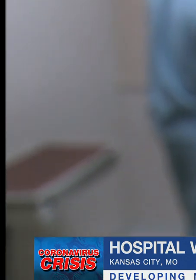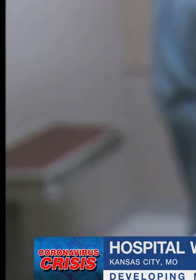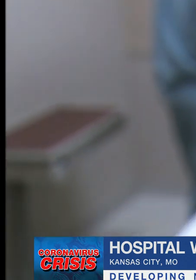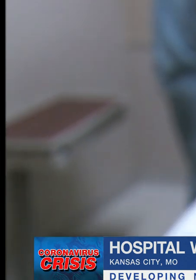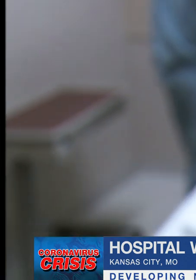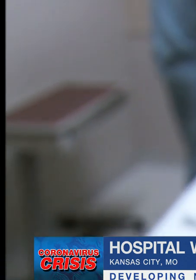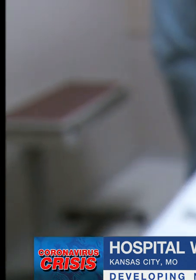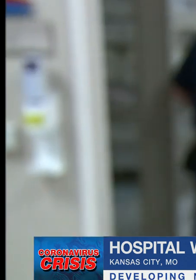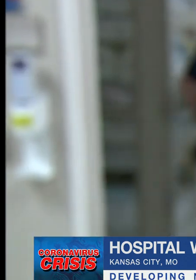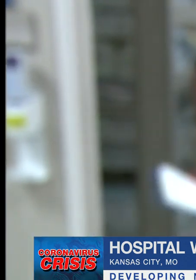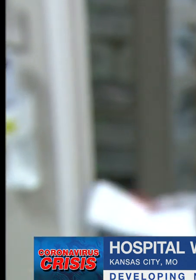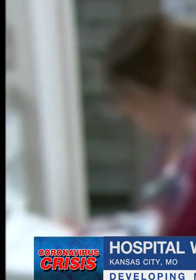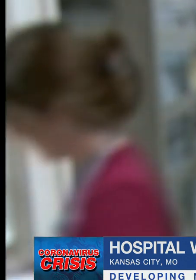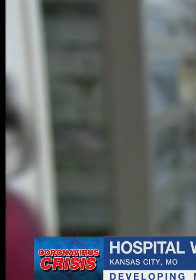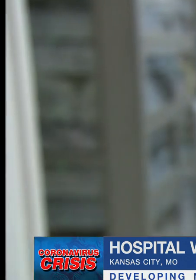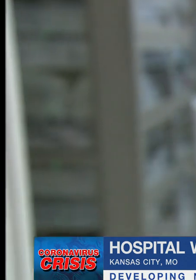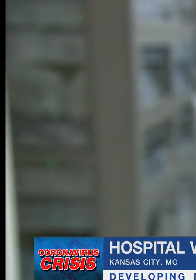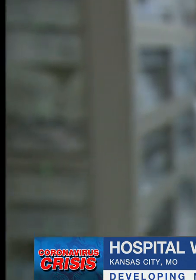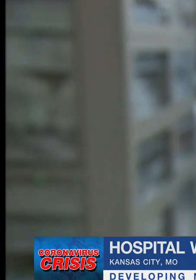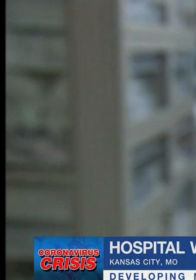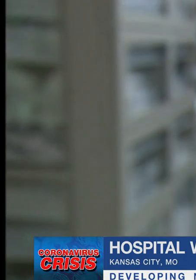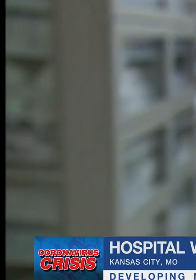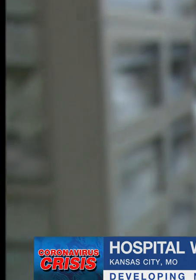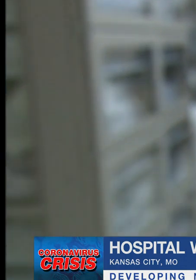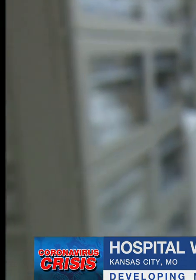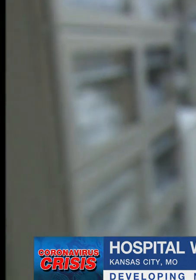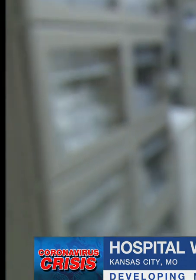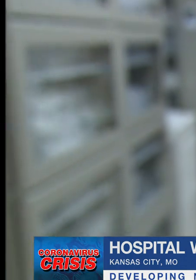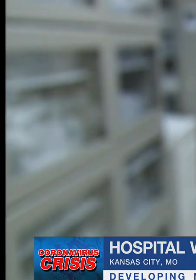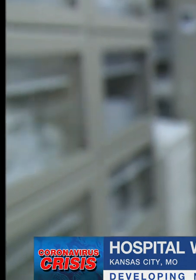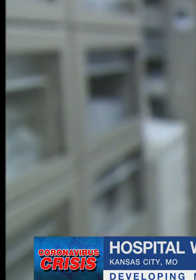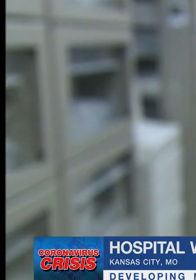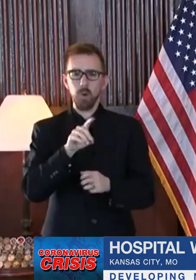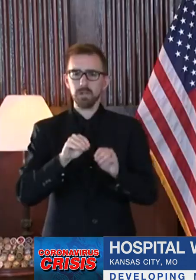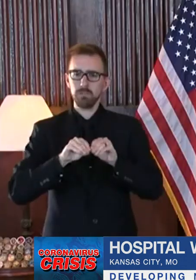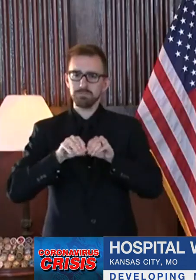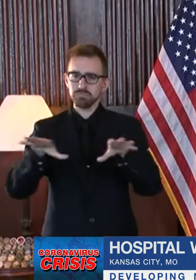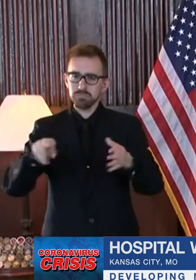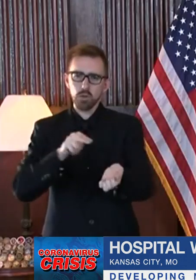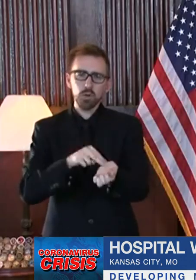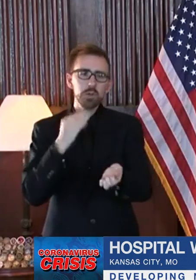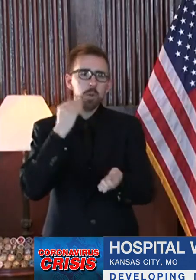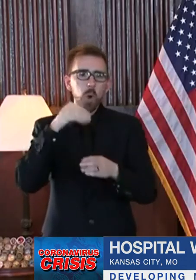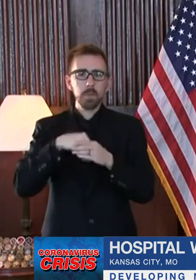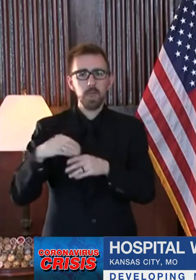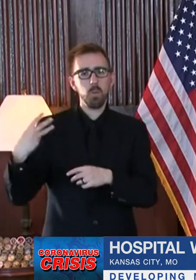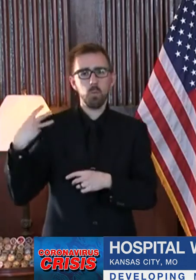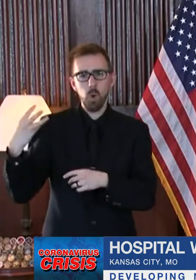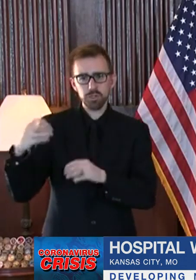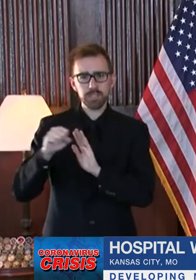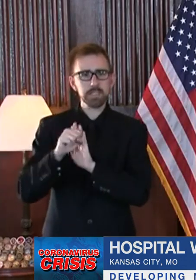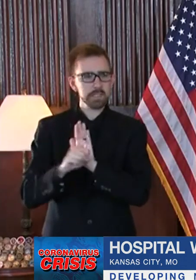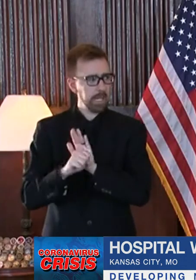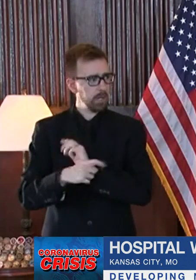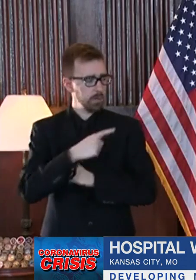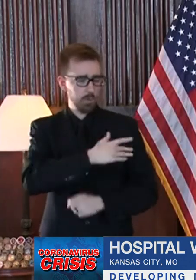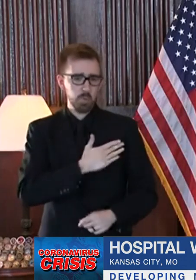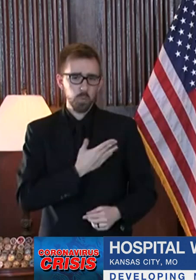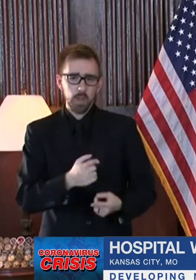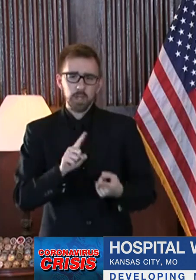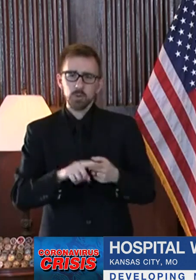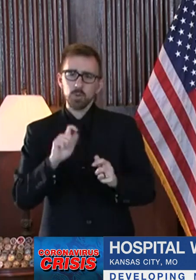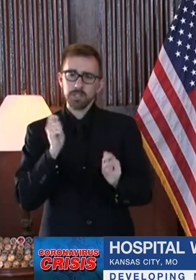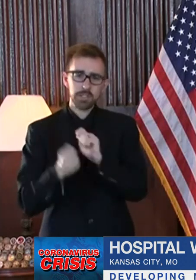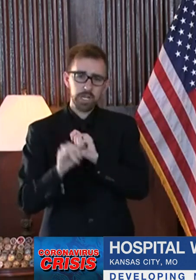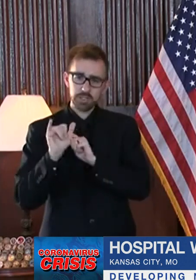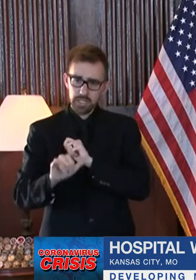get testing yet because of a lack of supplies, but a lot of fear out there. Governor Parson is holding daily telebriefings where reporters can